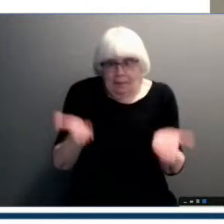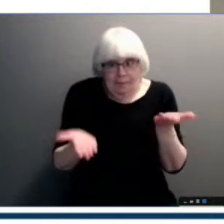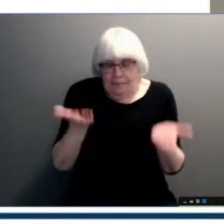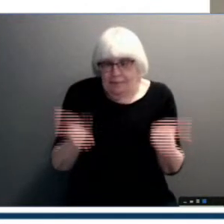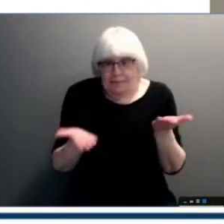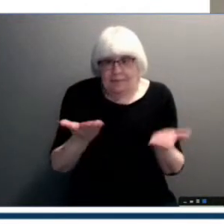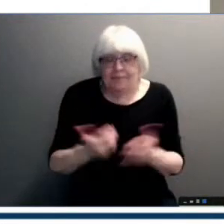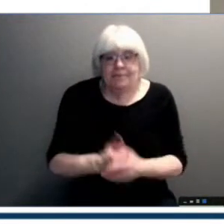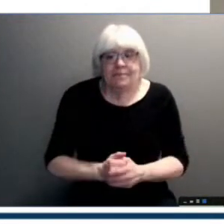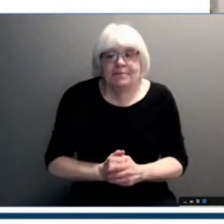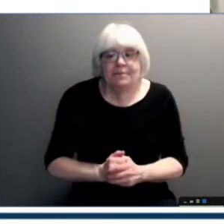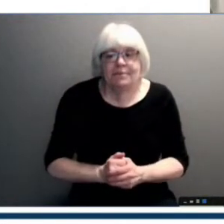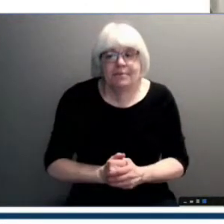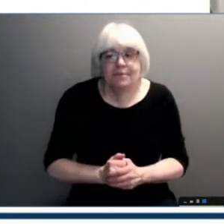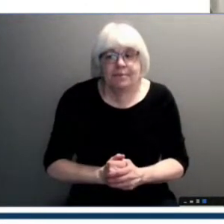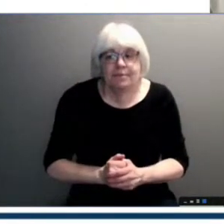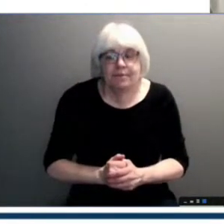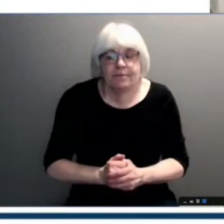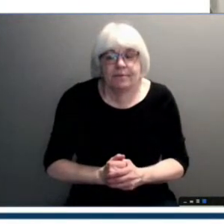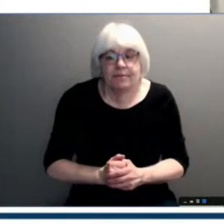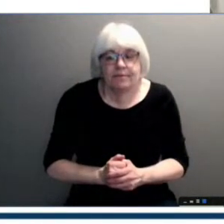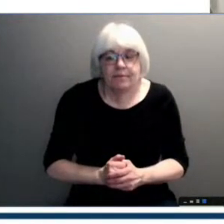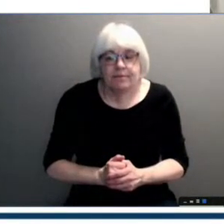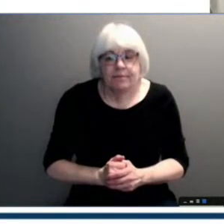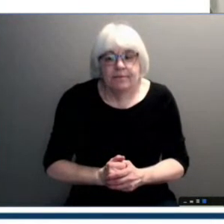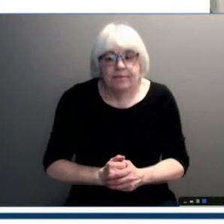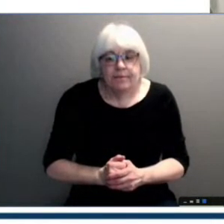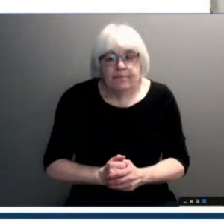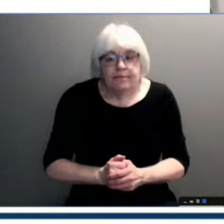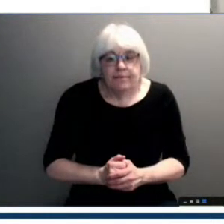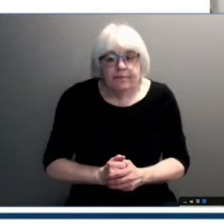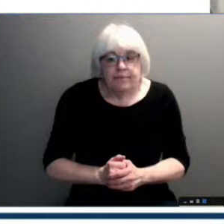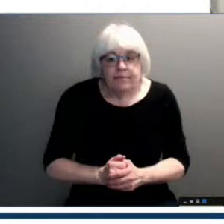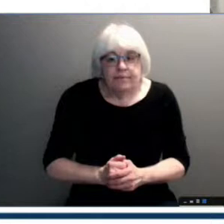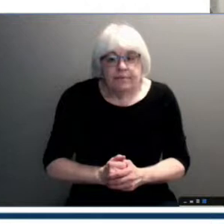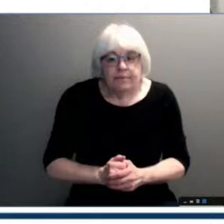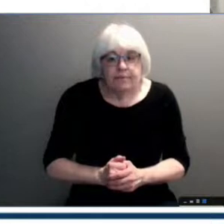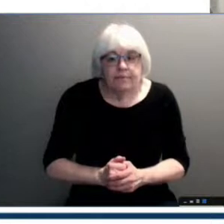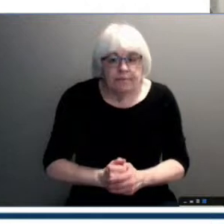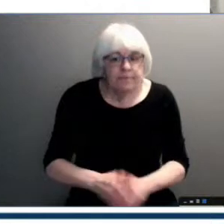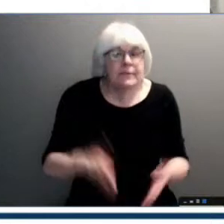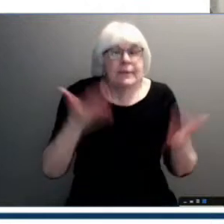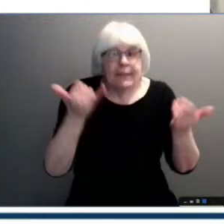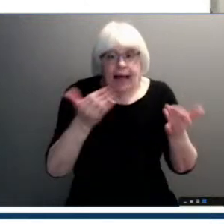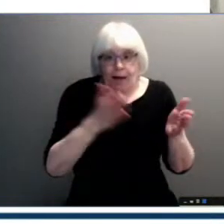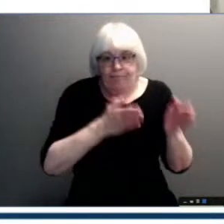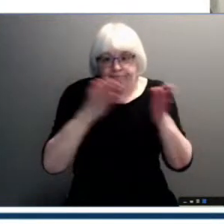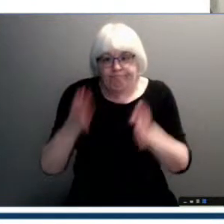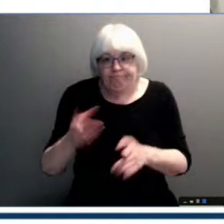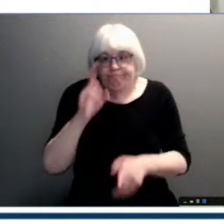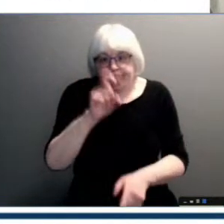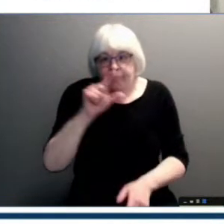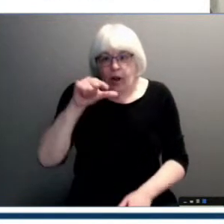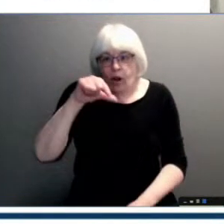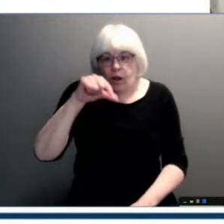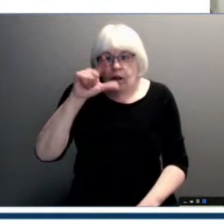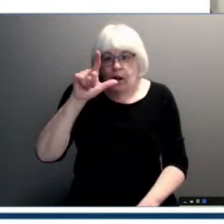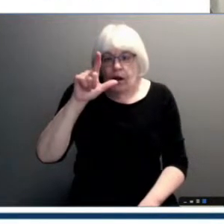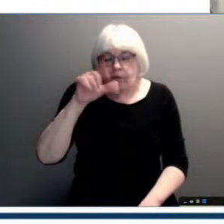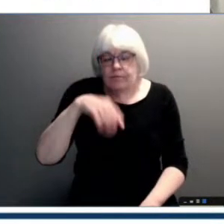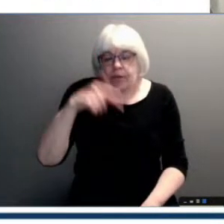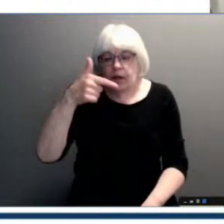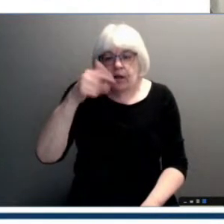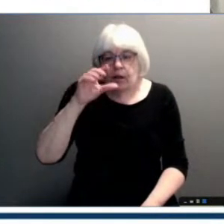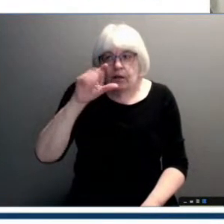Next, we'll go to Callum Smith from Global. Go ahead, Callum. Thank you. Dr. Strang, you've said Nova Scotia will continue to follow